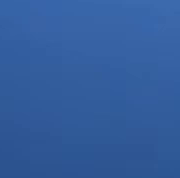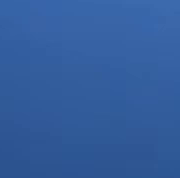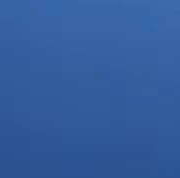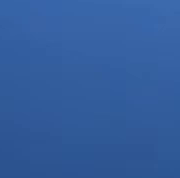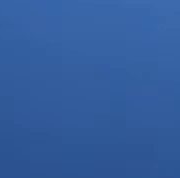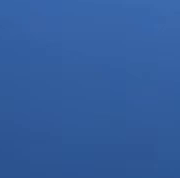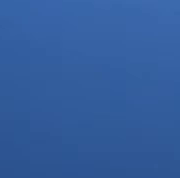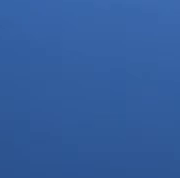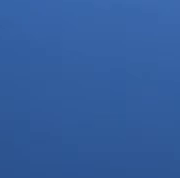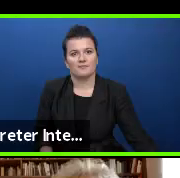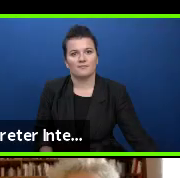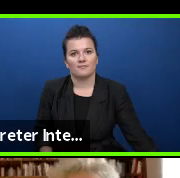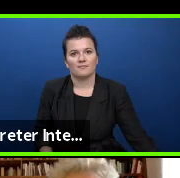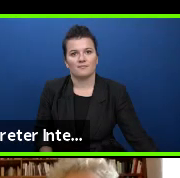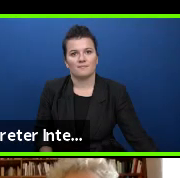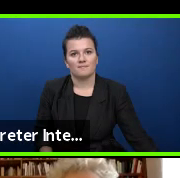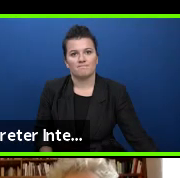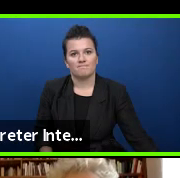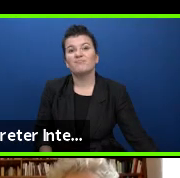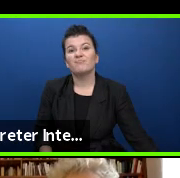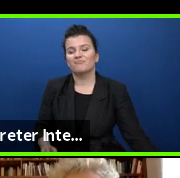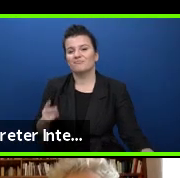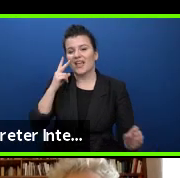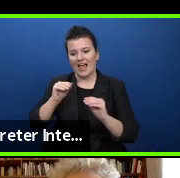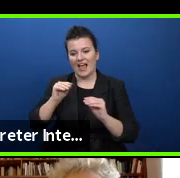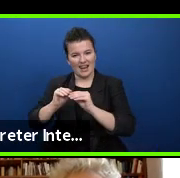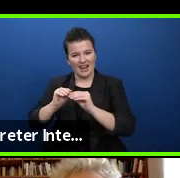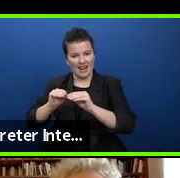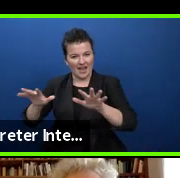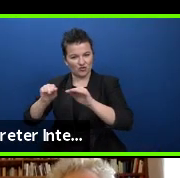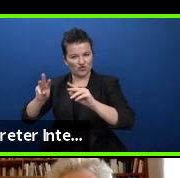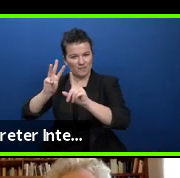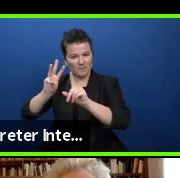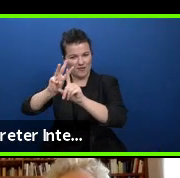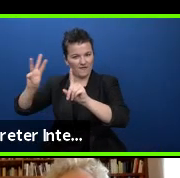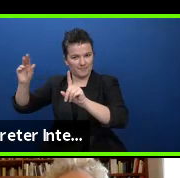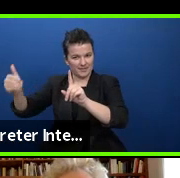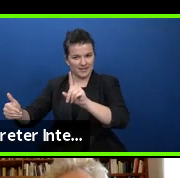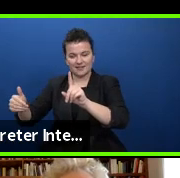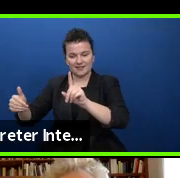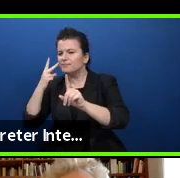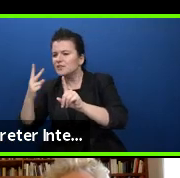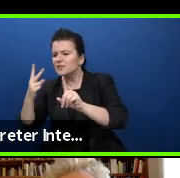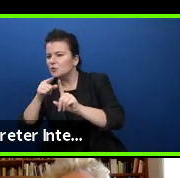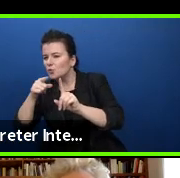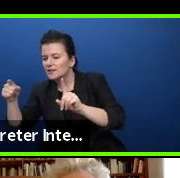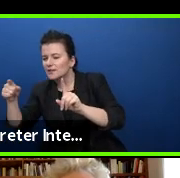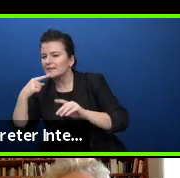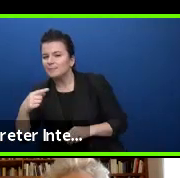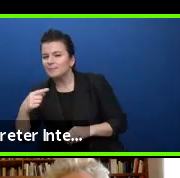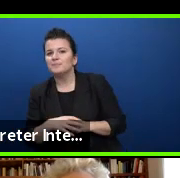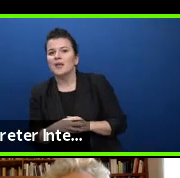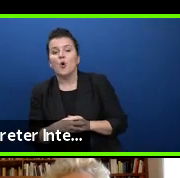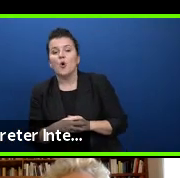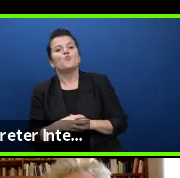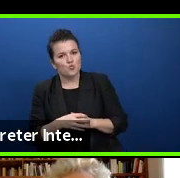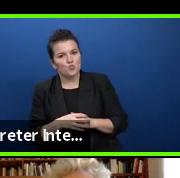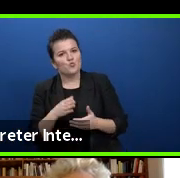from the live stream, I think it is so important what Julia said about going out